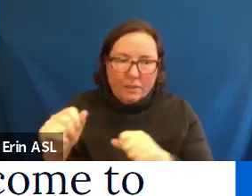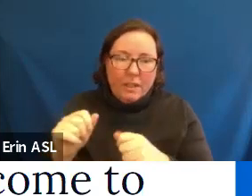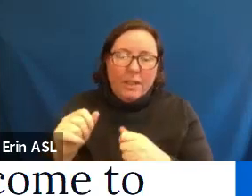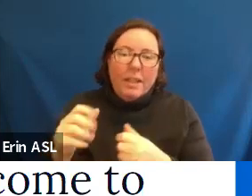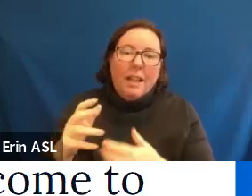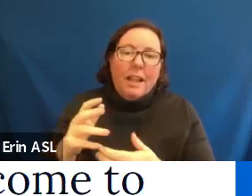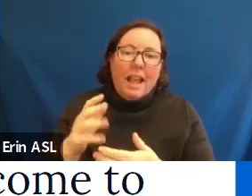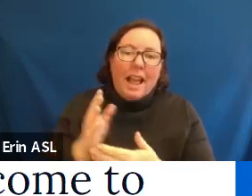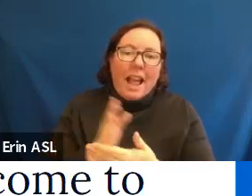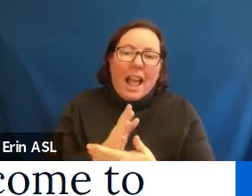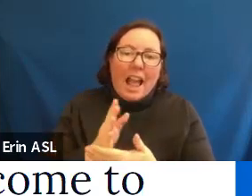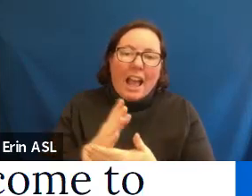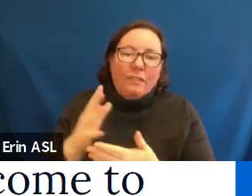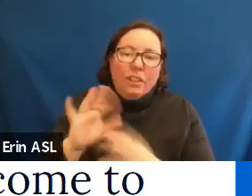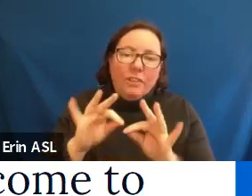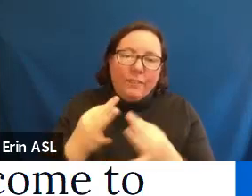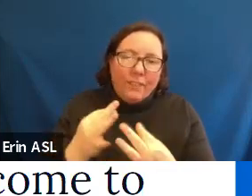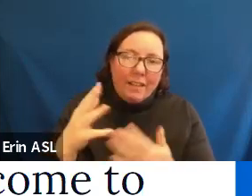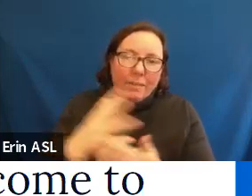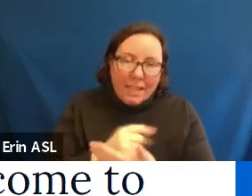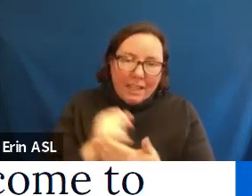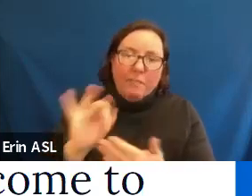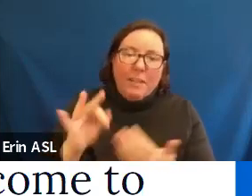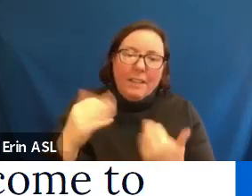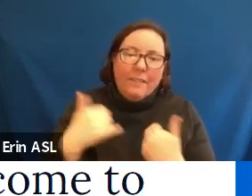family income with children under the age of 18.